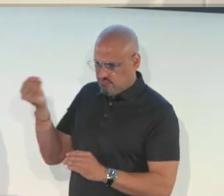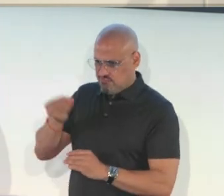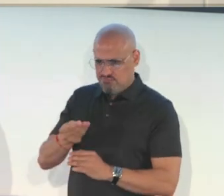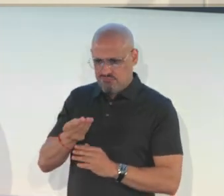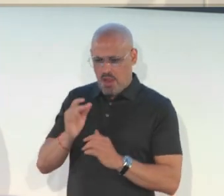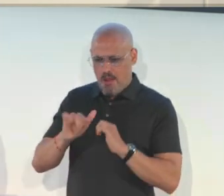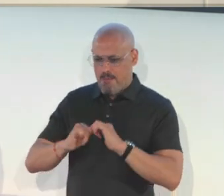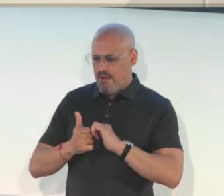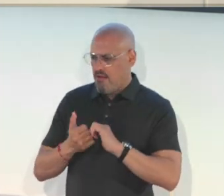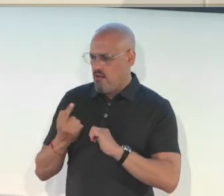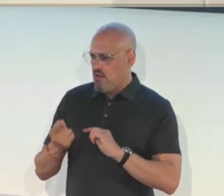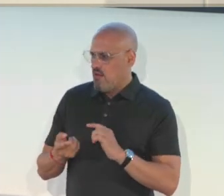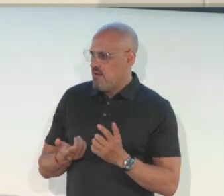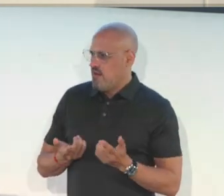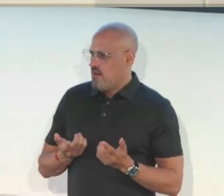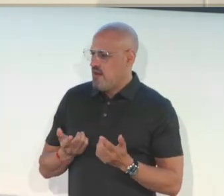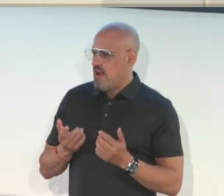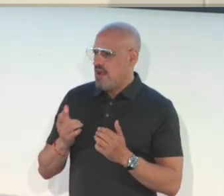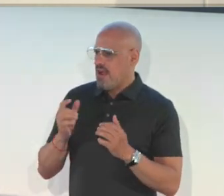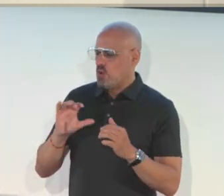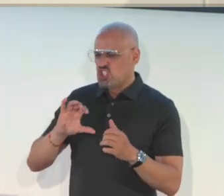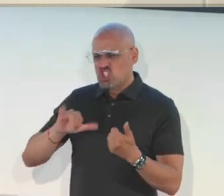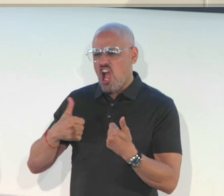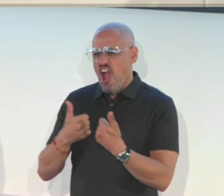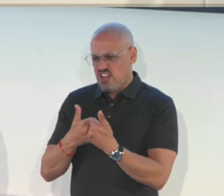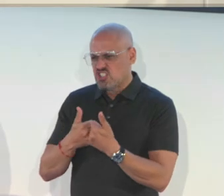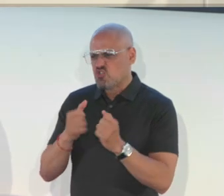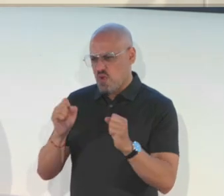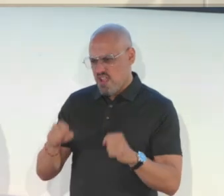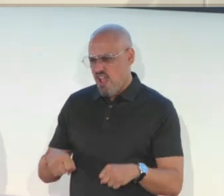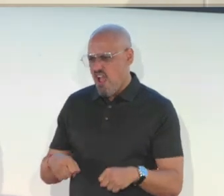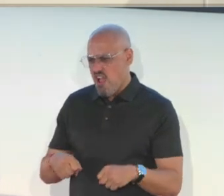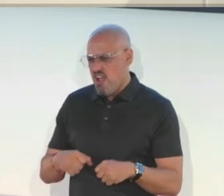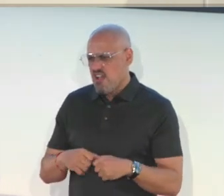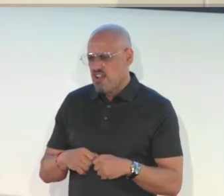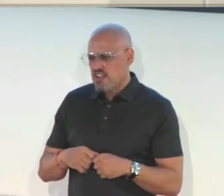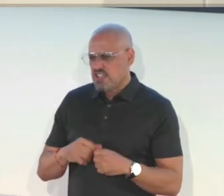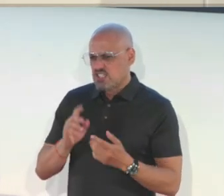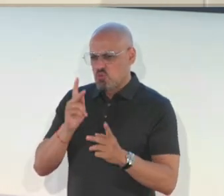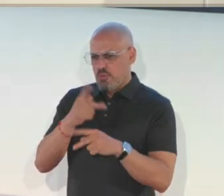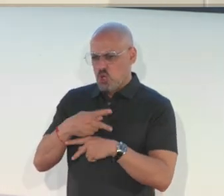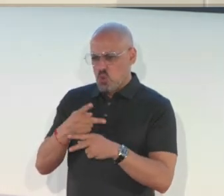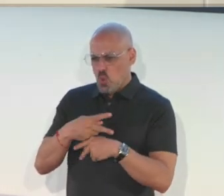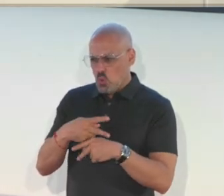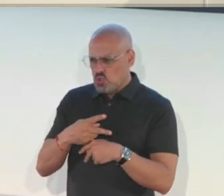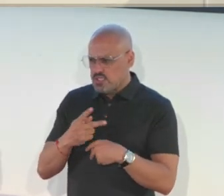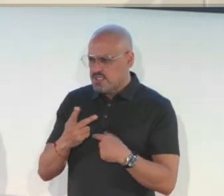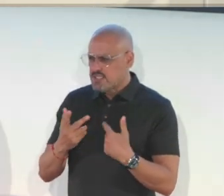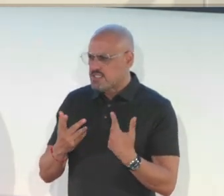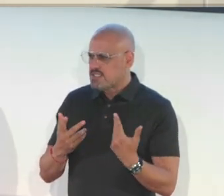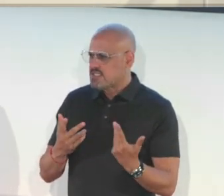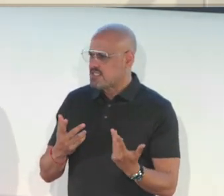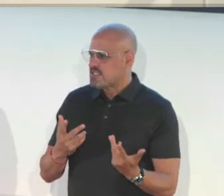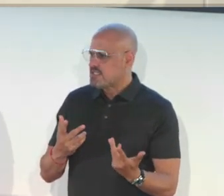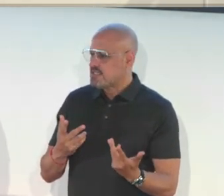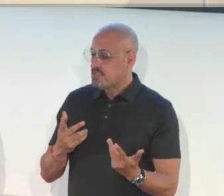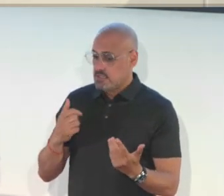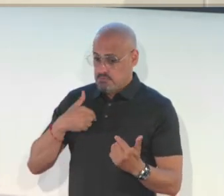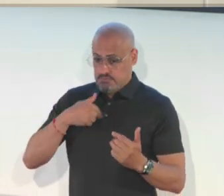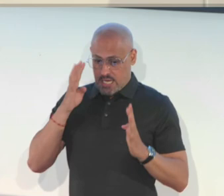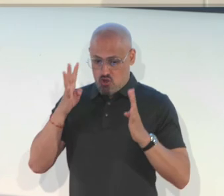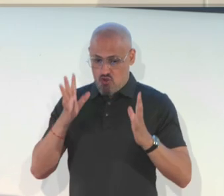about how challenging it can be to produce, as a